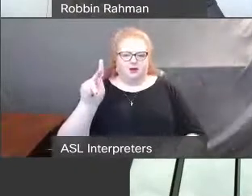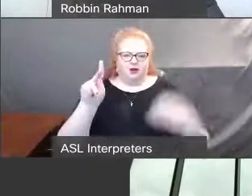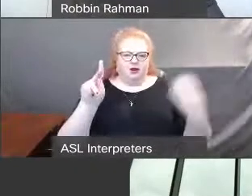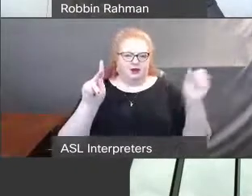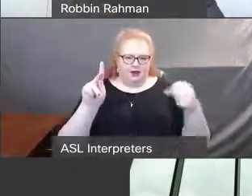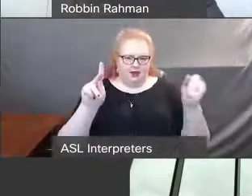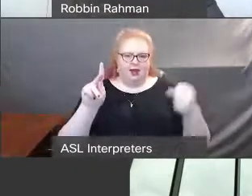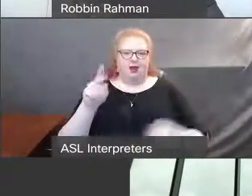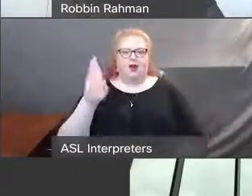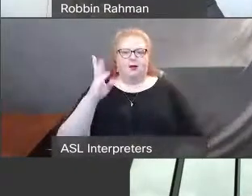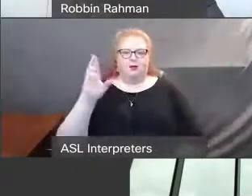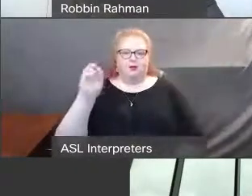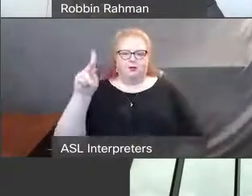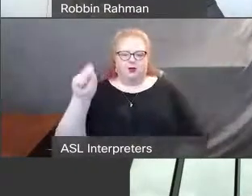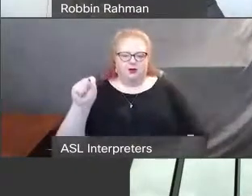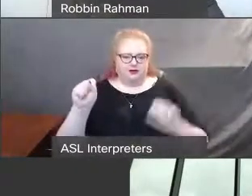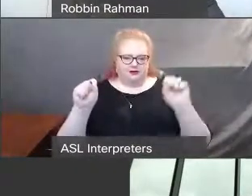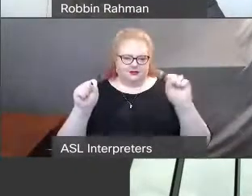Brooks, Aye.